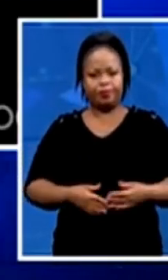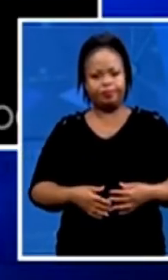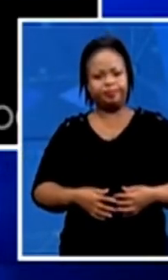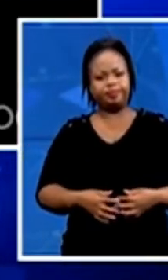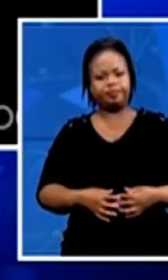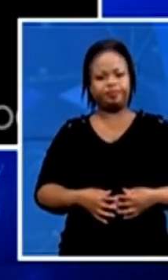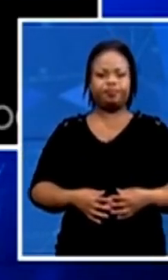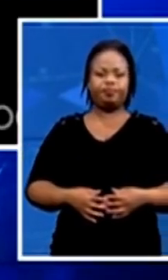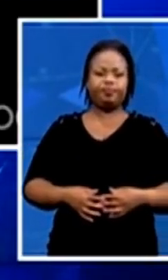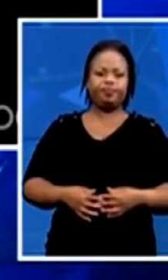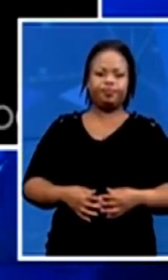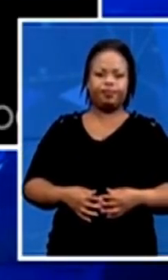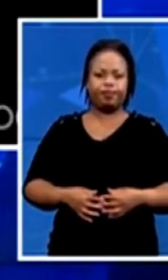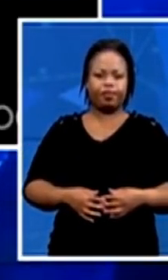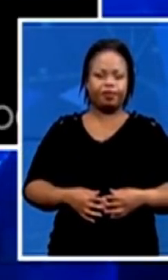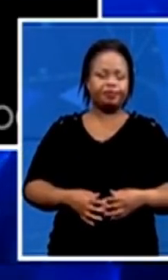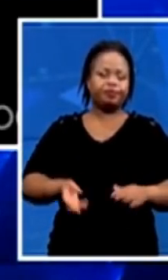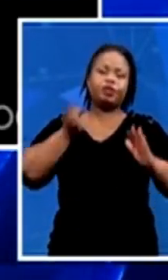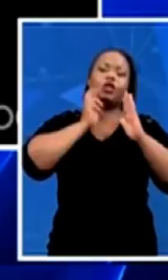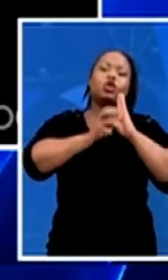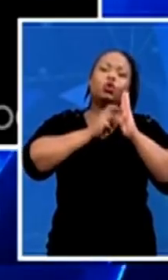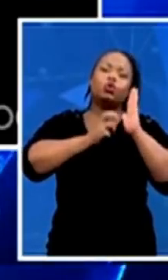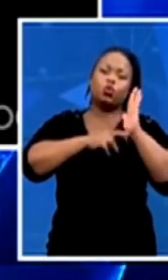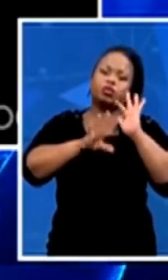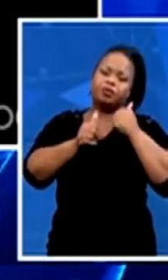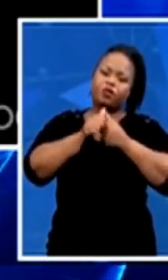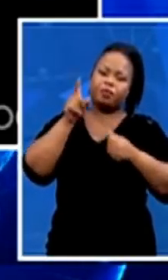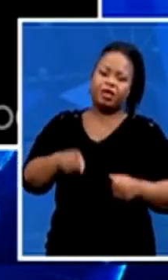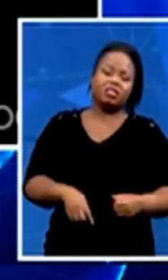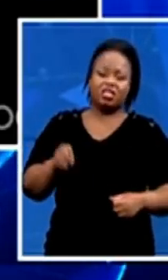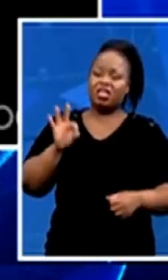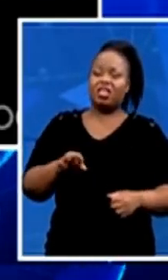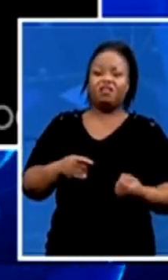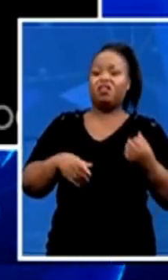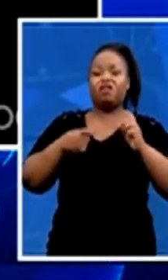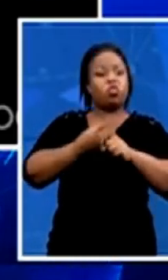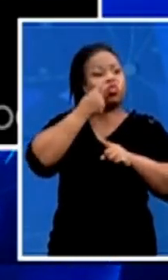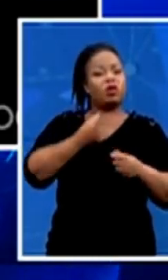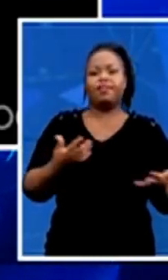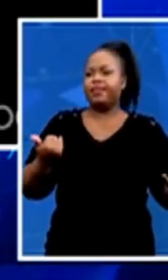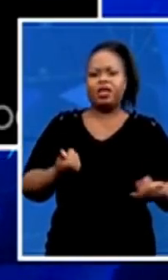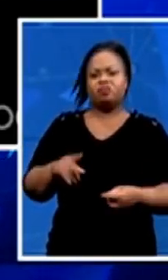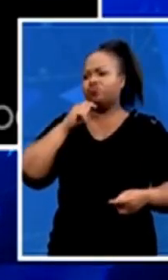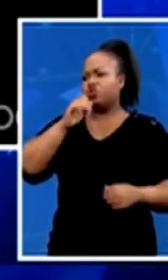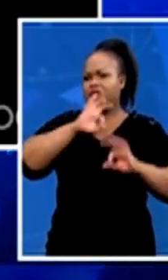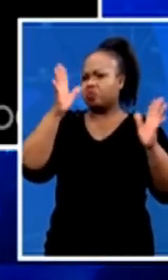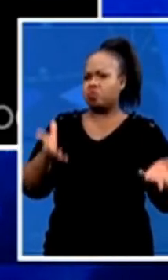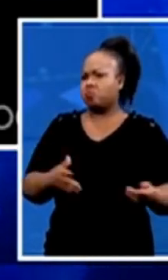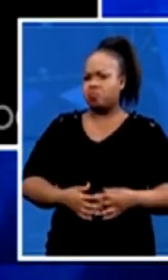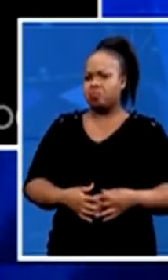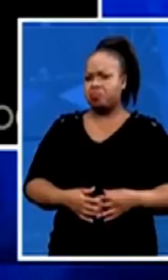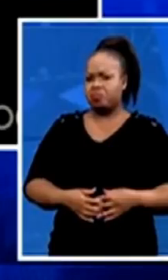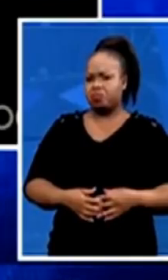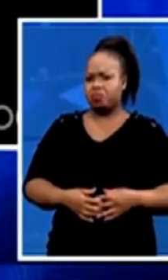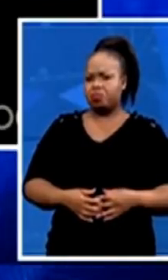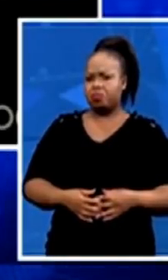rules were followed. If they were, they were. If they were not, they were not. It's really that simple. Right, let's agree to disagree then. It's